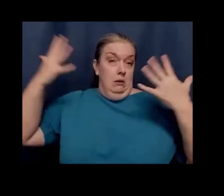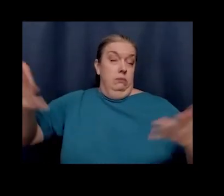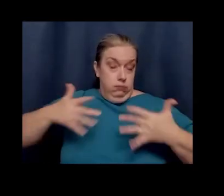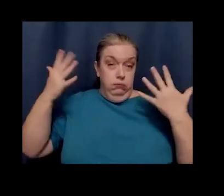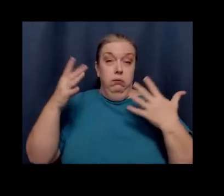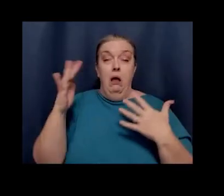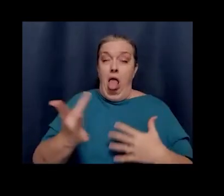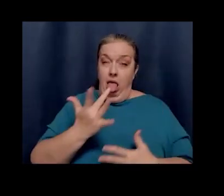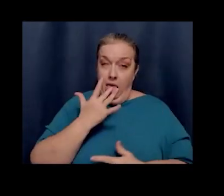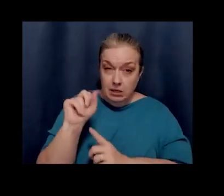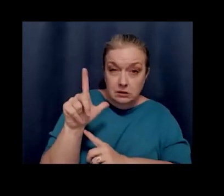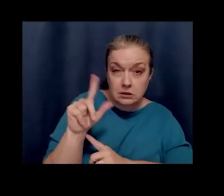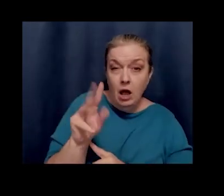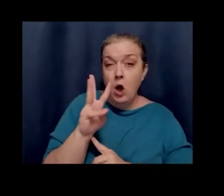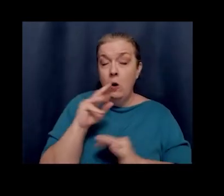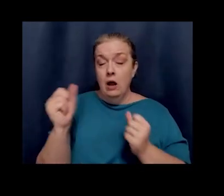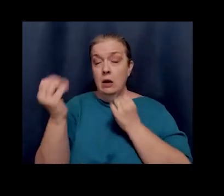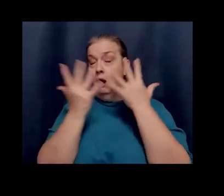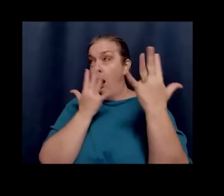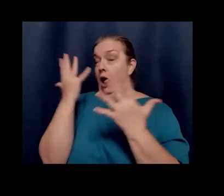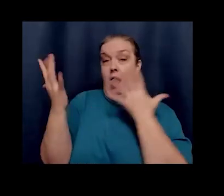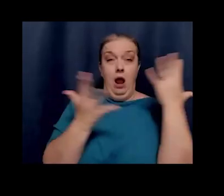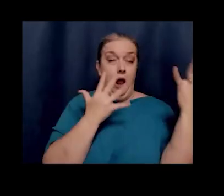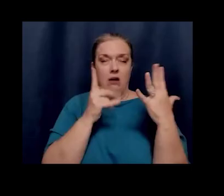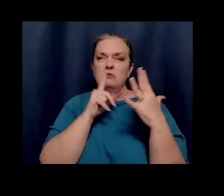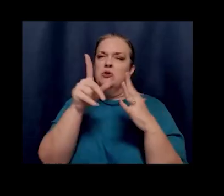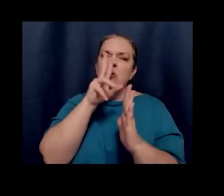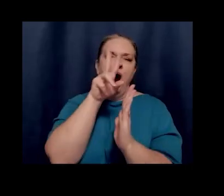an immersive experience that really is not replicable,